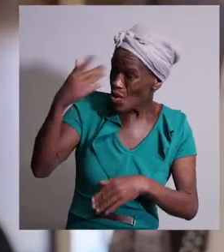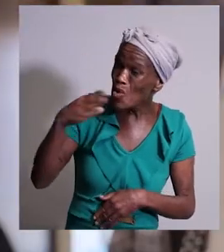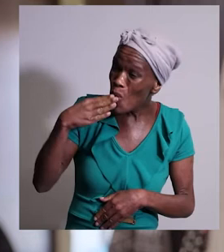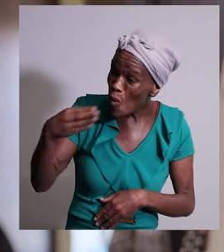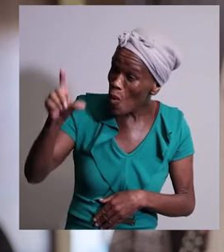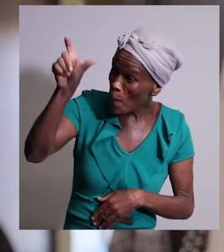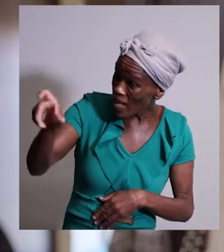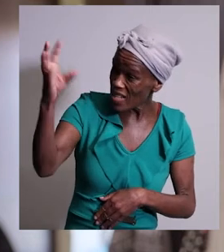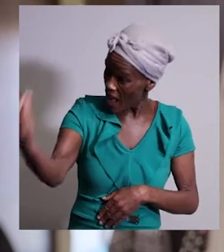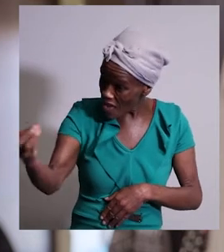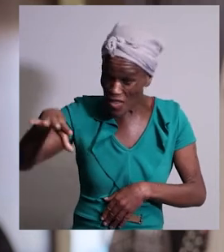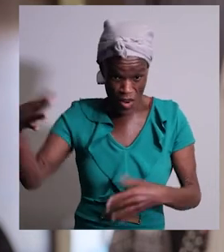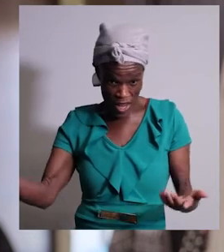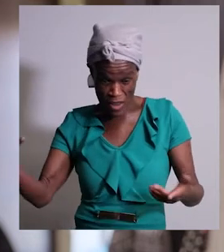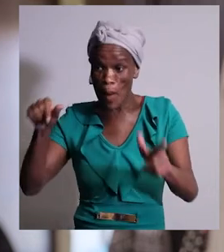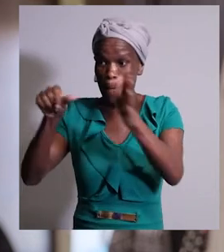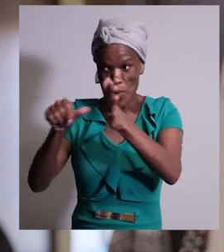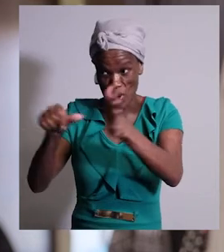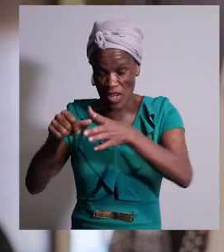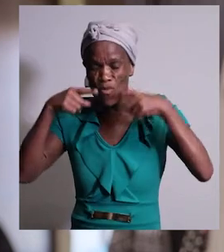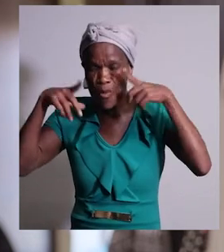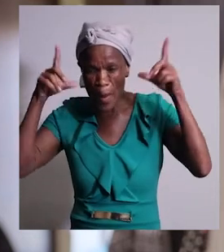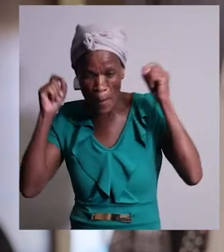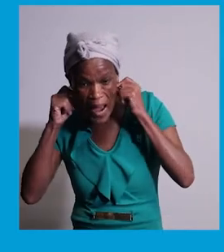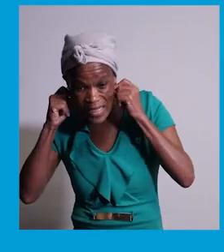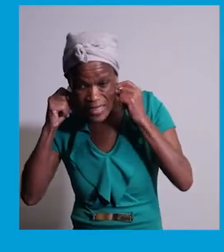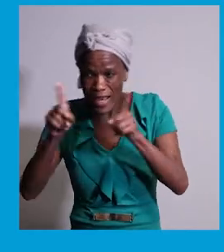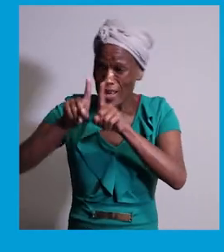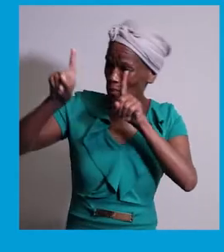Let's sanitize, let's wear our masks all the time.